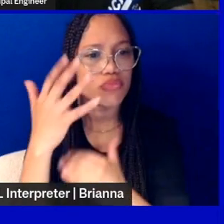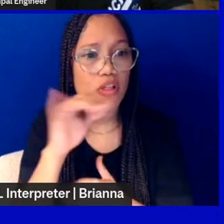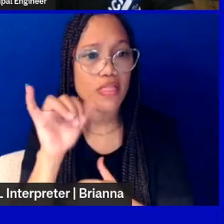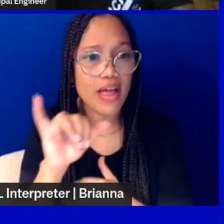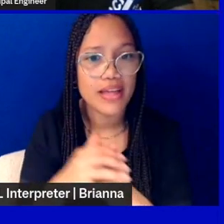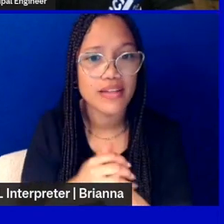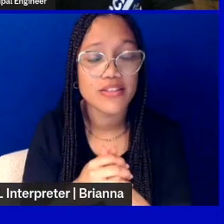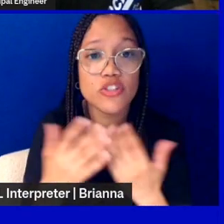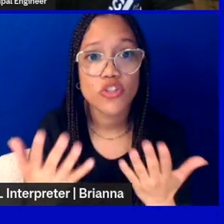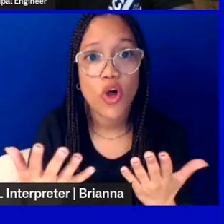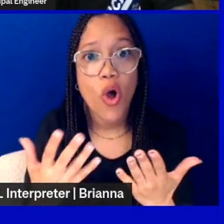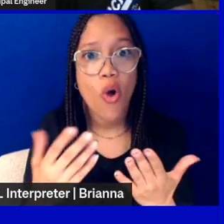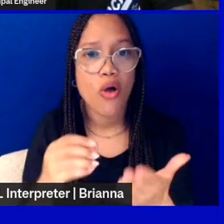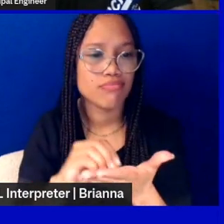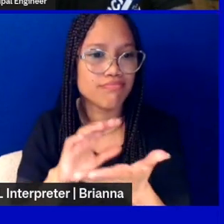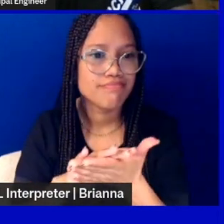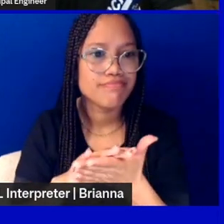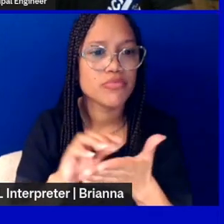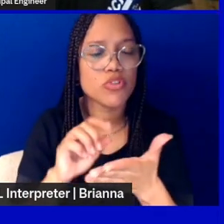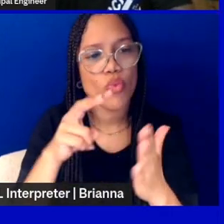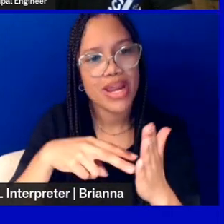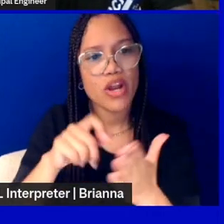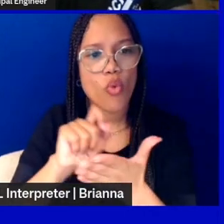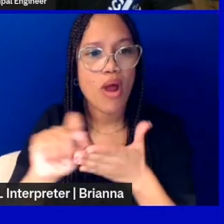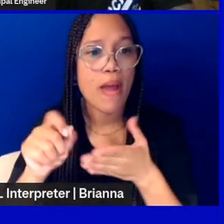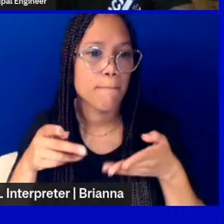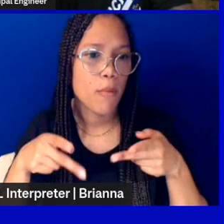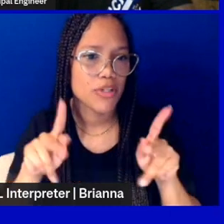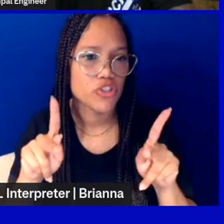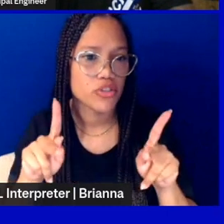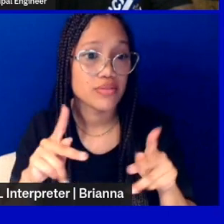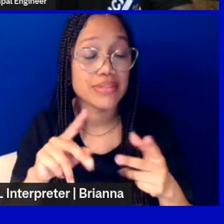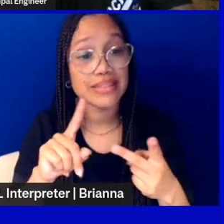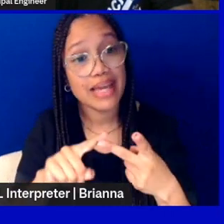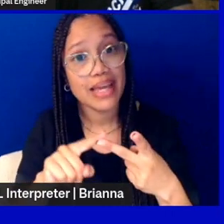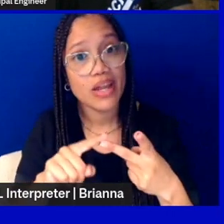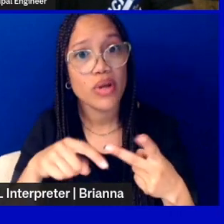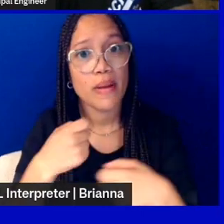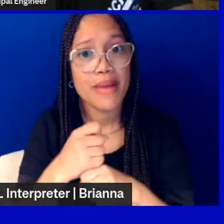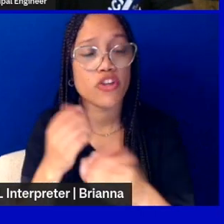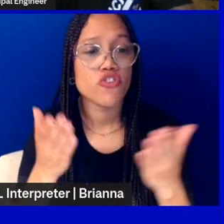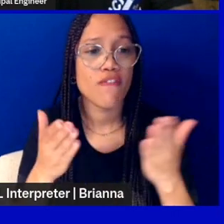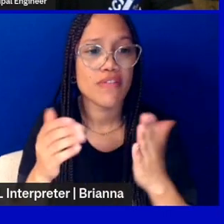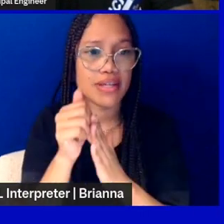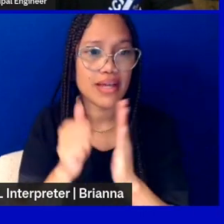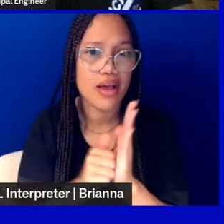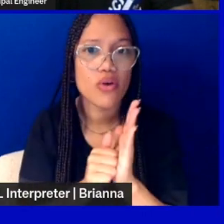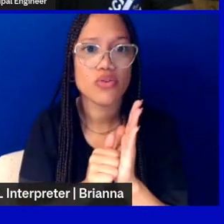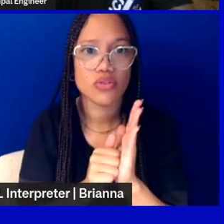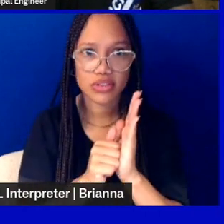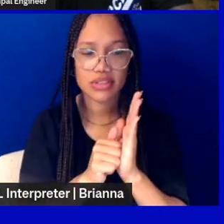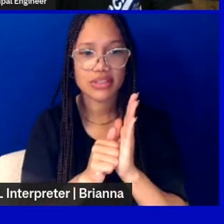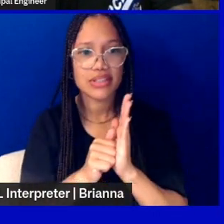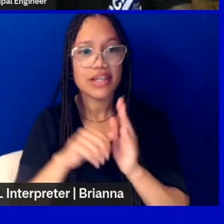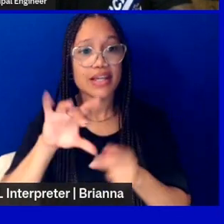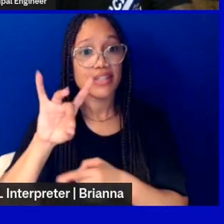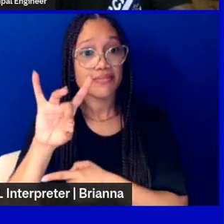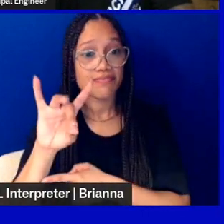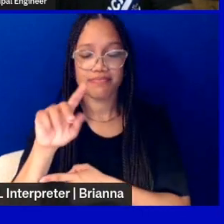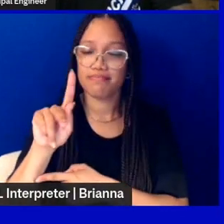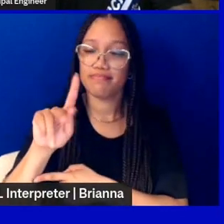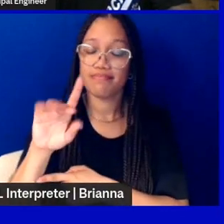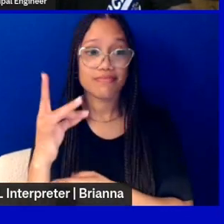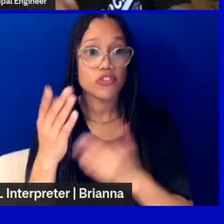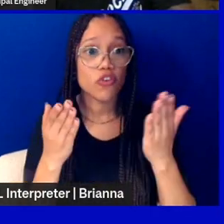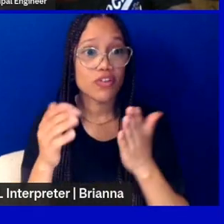write permission. The second thing is we also need to create a service account. This is a Kubernetes service account we have to create. Now, what